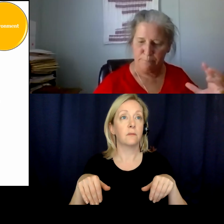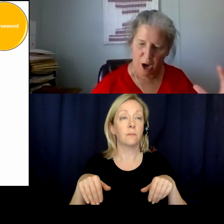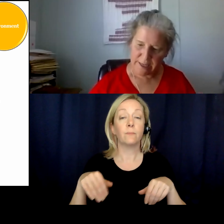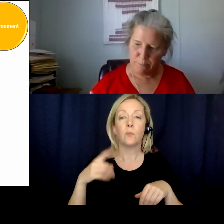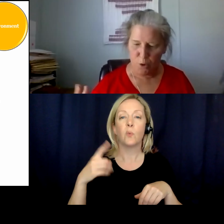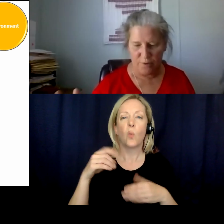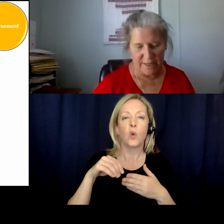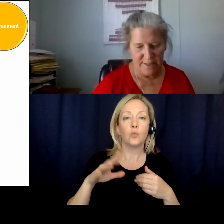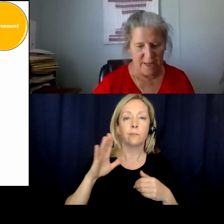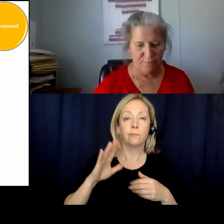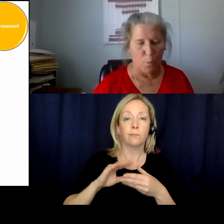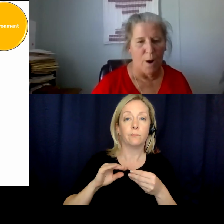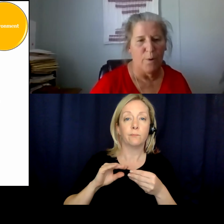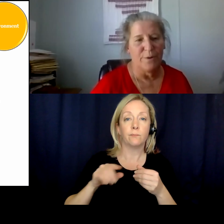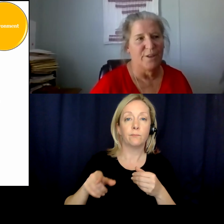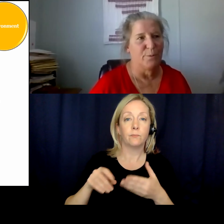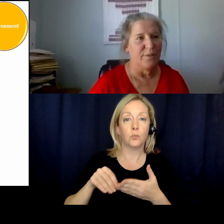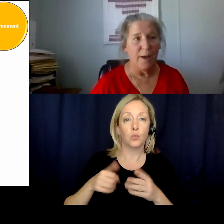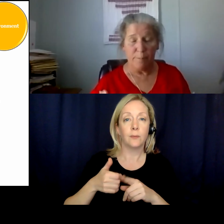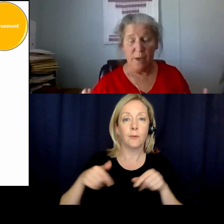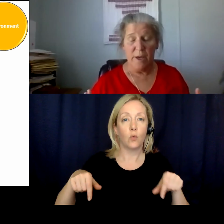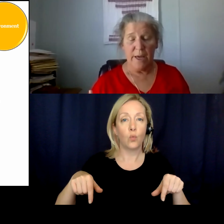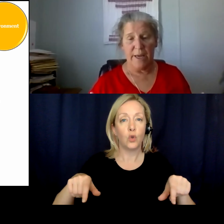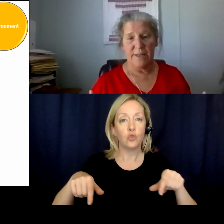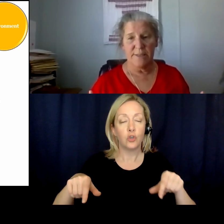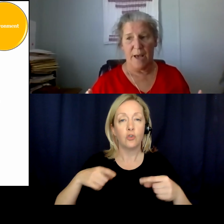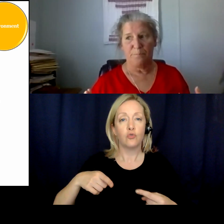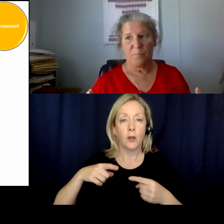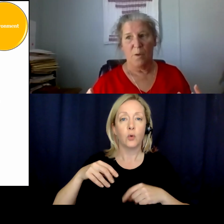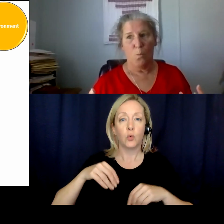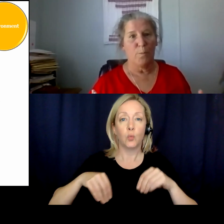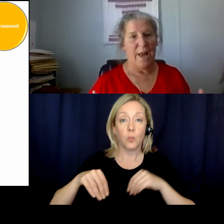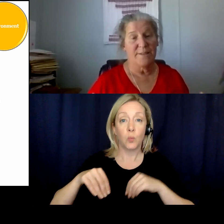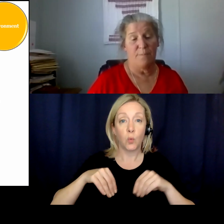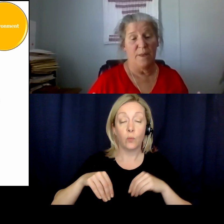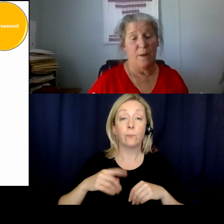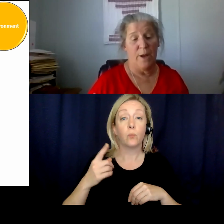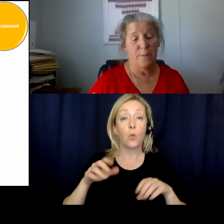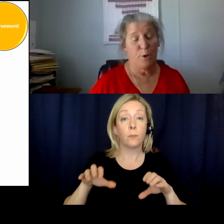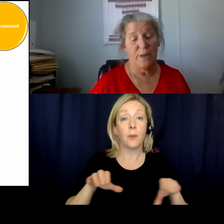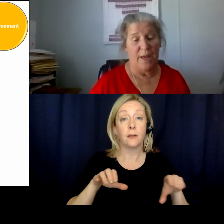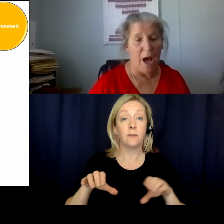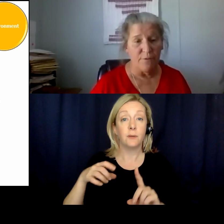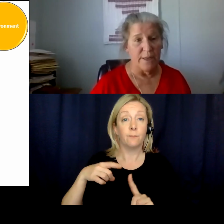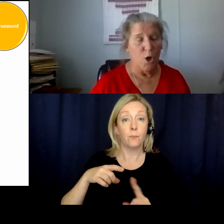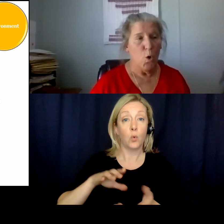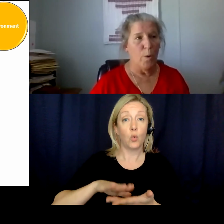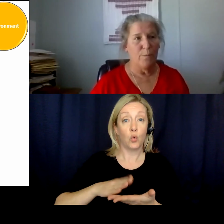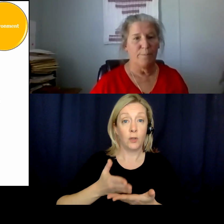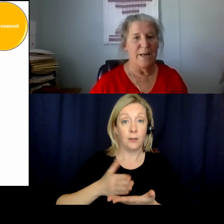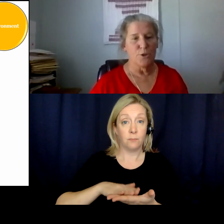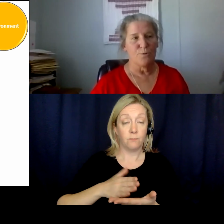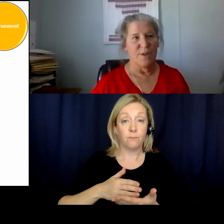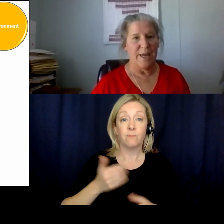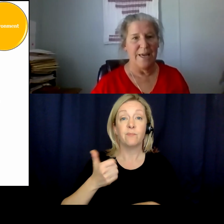getting his body moving and stuff. But what we would do with him is when we had something that we had to put in the oven, we